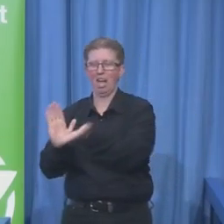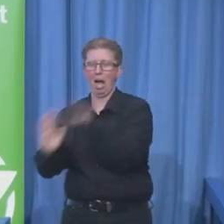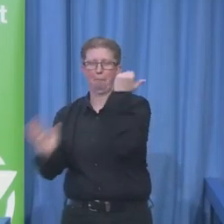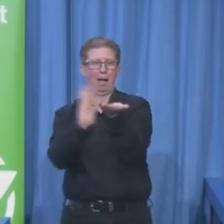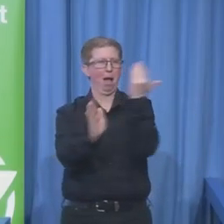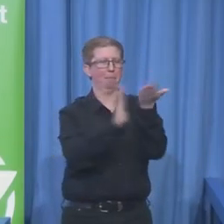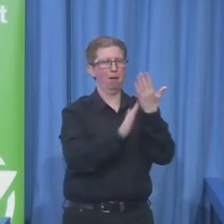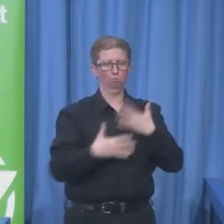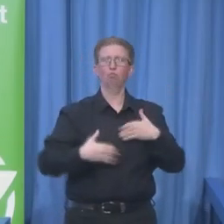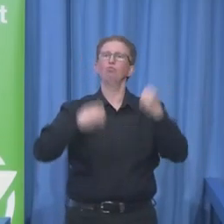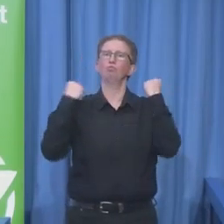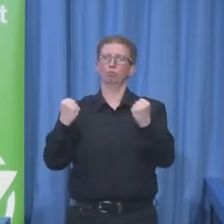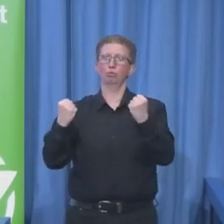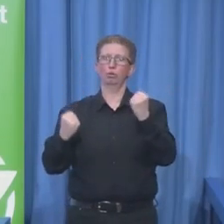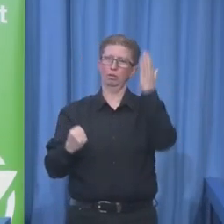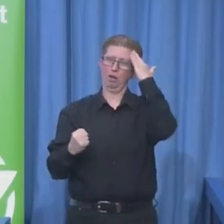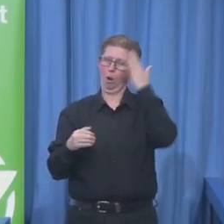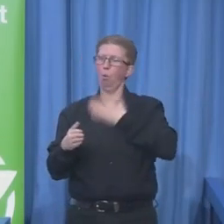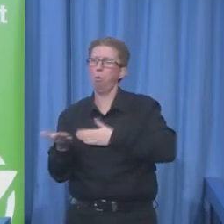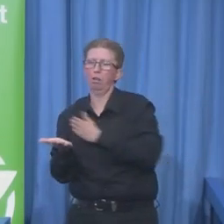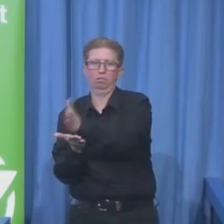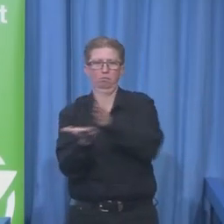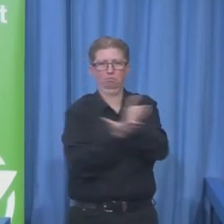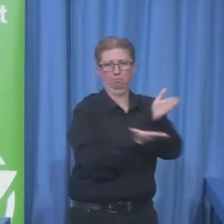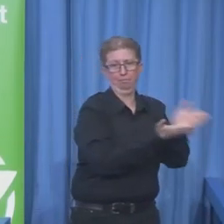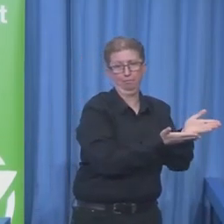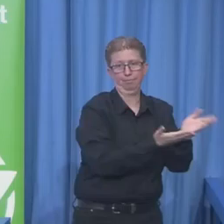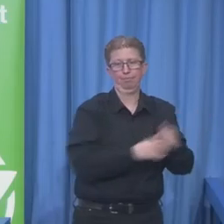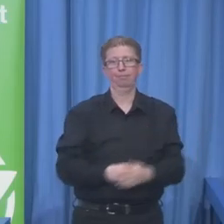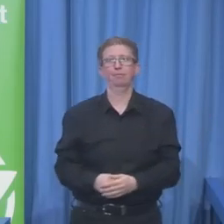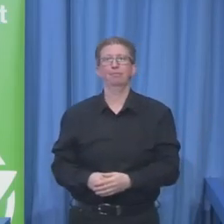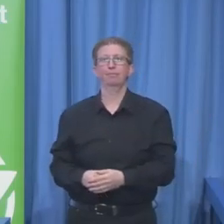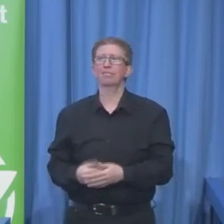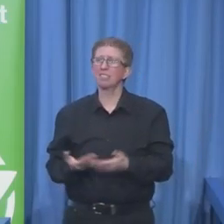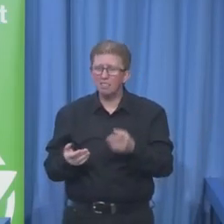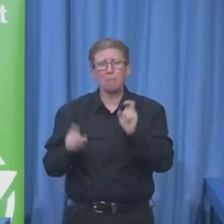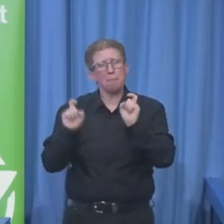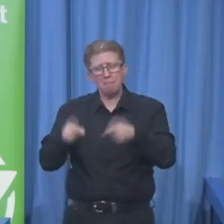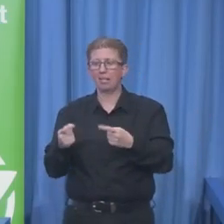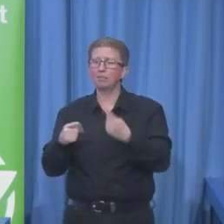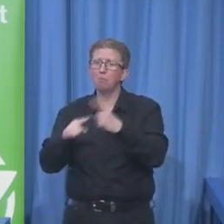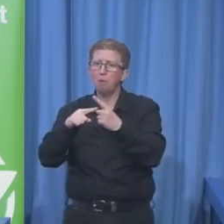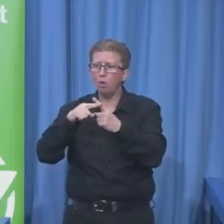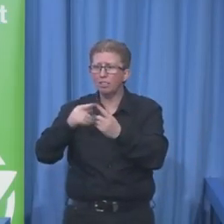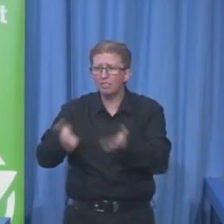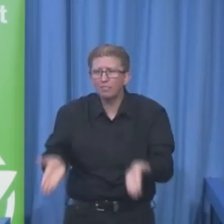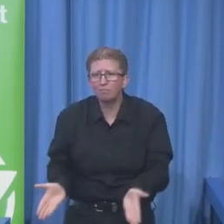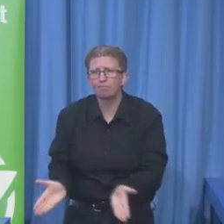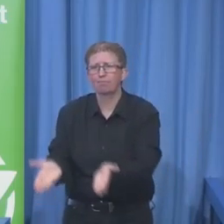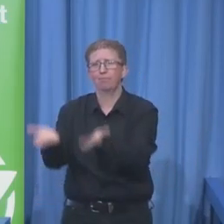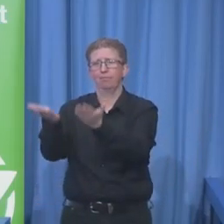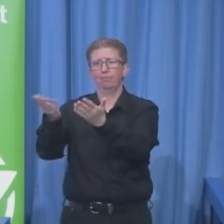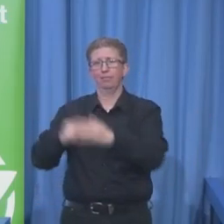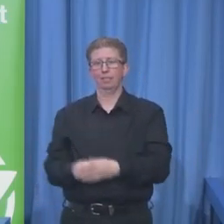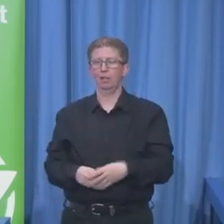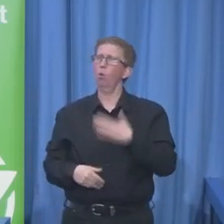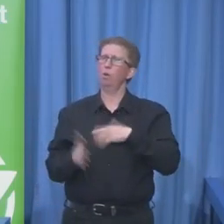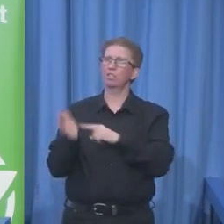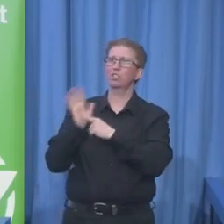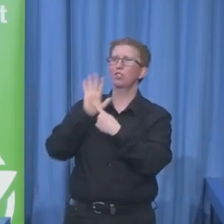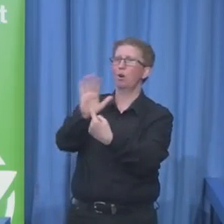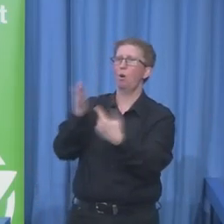We brought the success story of Mrs. L because we think that it's illustrating quite well the success